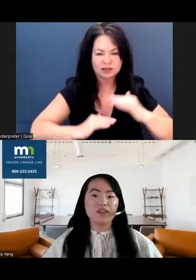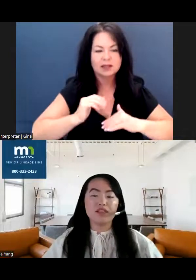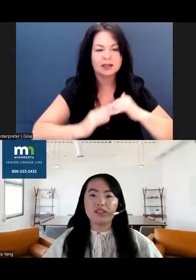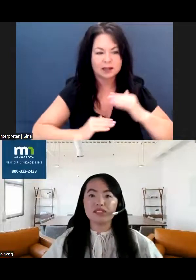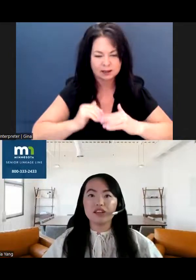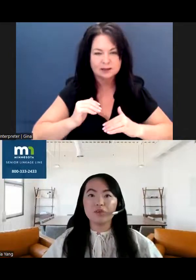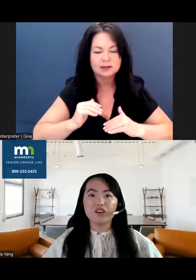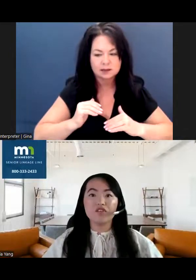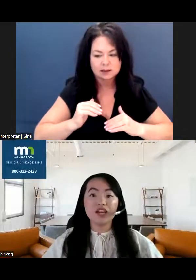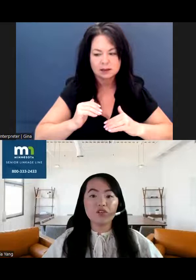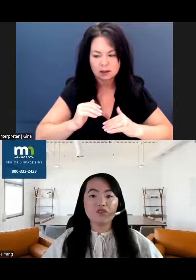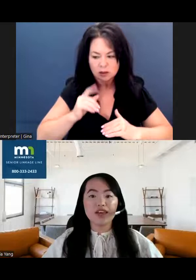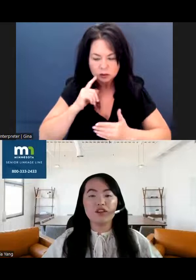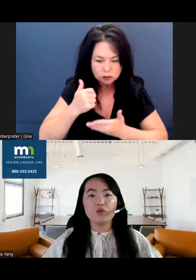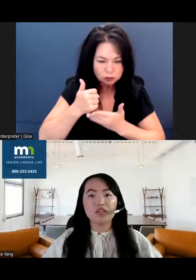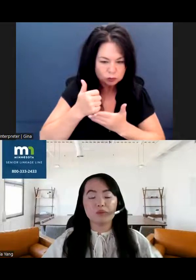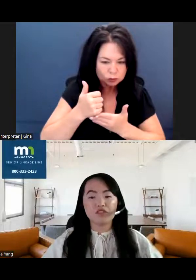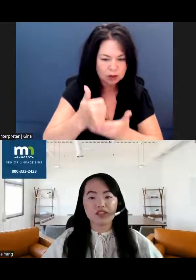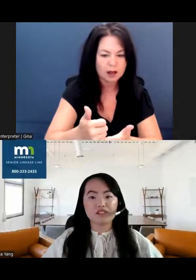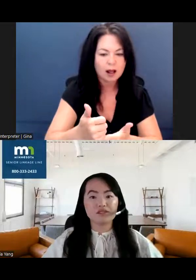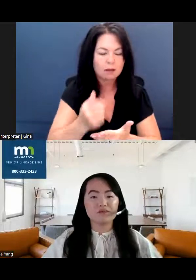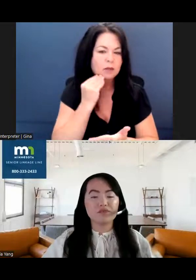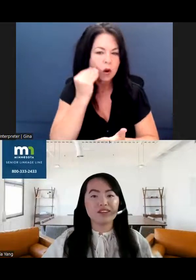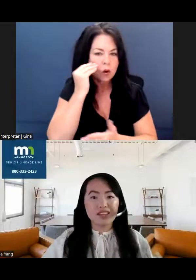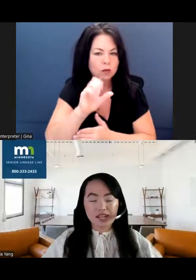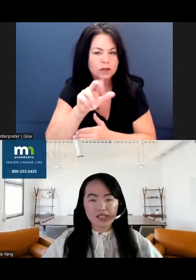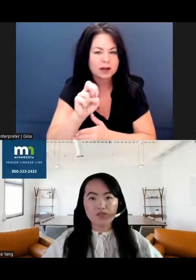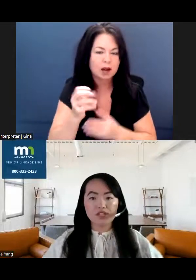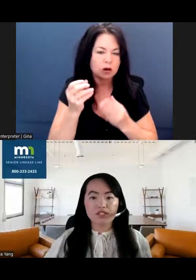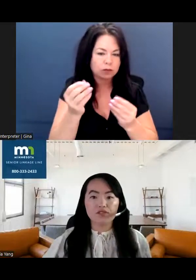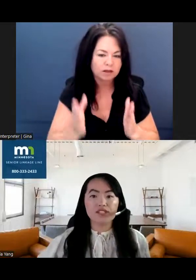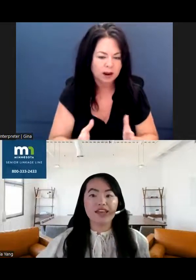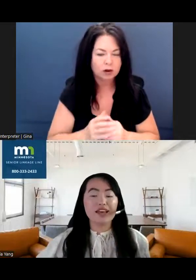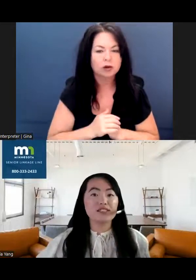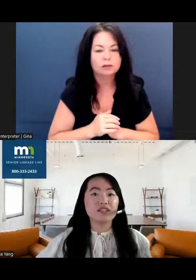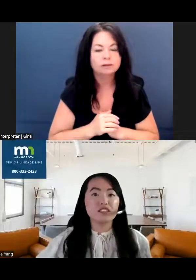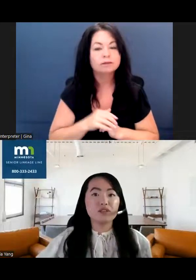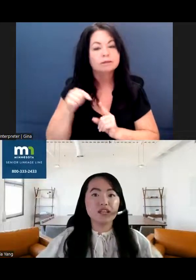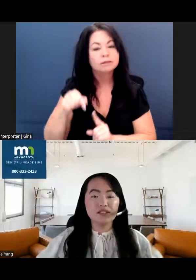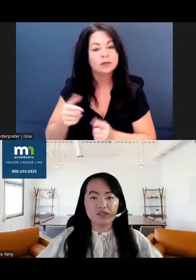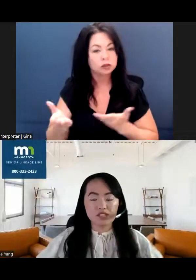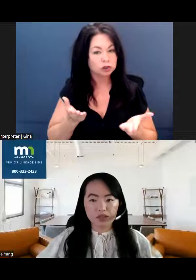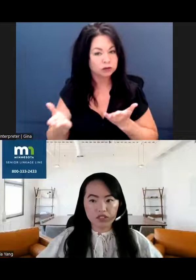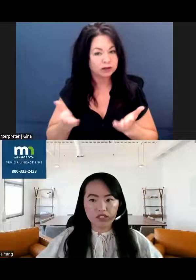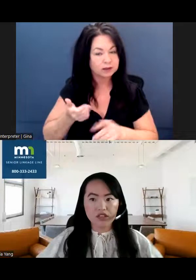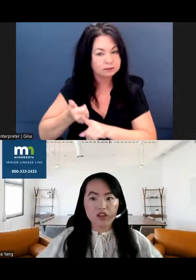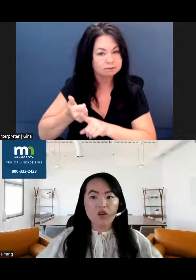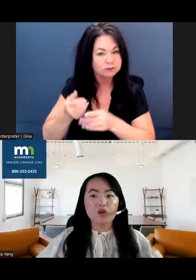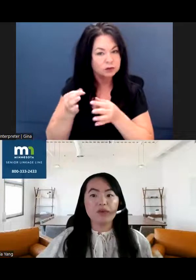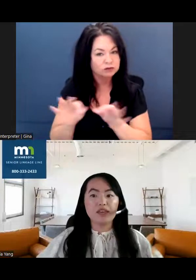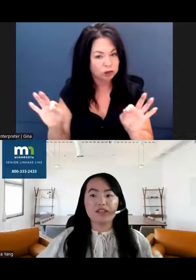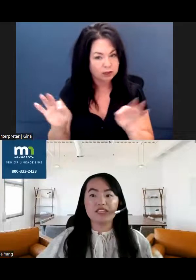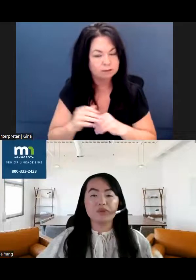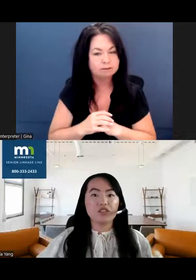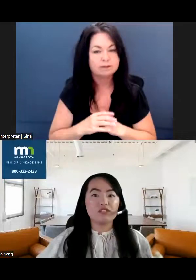help enlist the help of health and home care providers. It is a free service, and a community living specialist